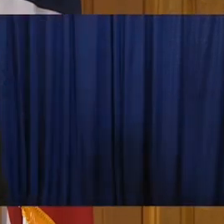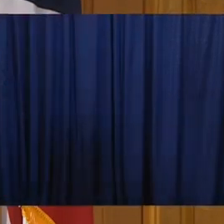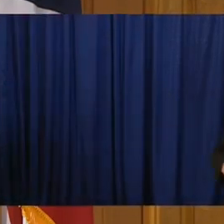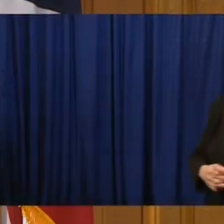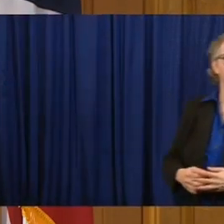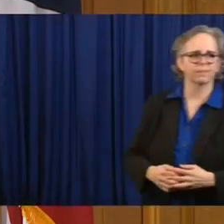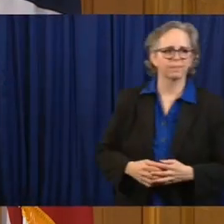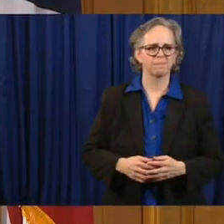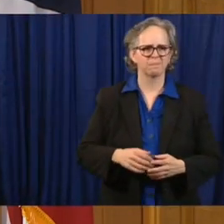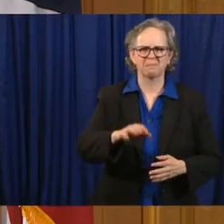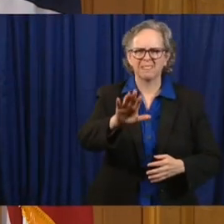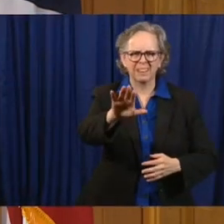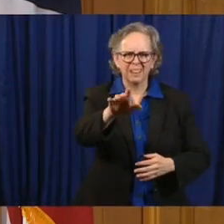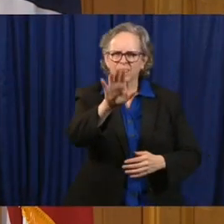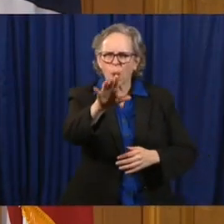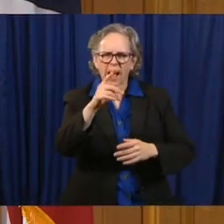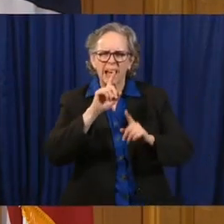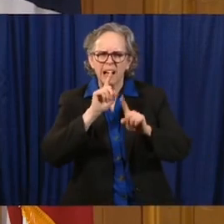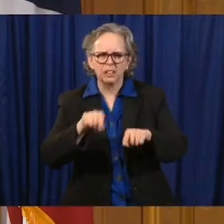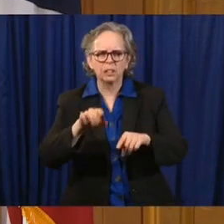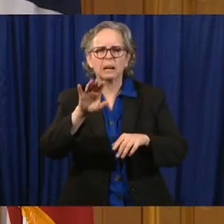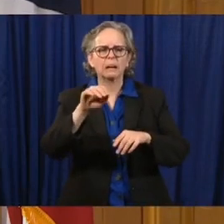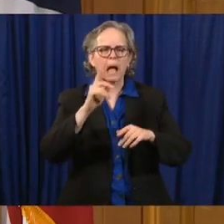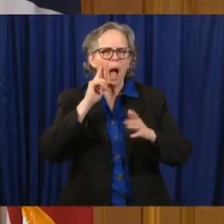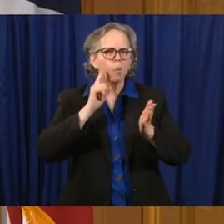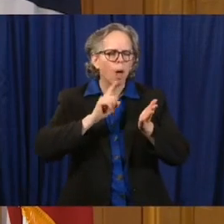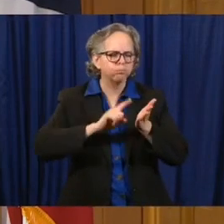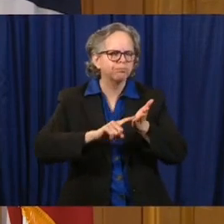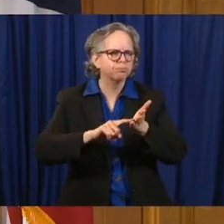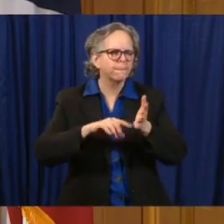We have known since this started